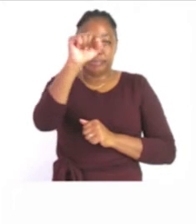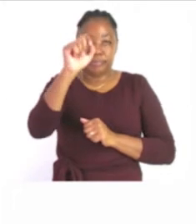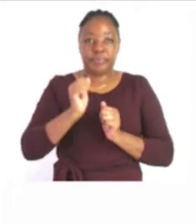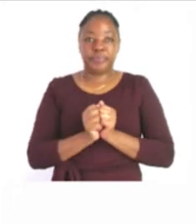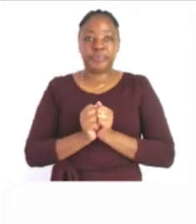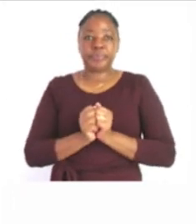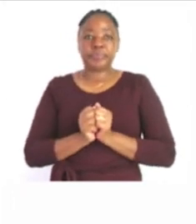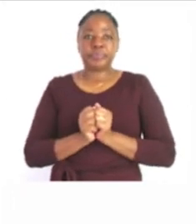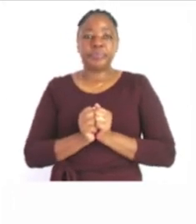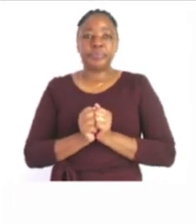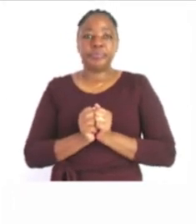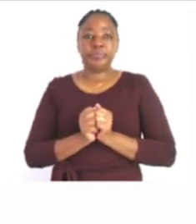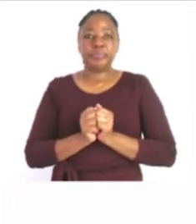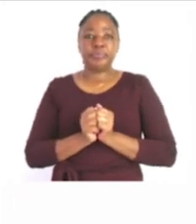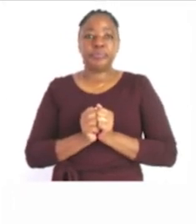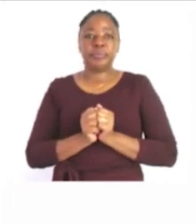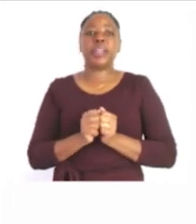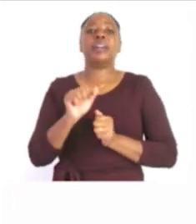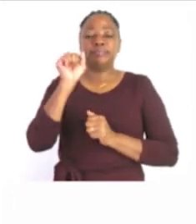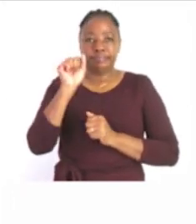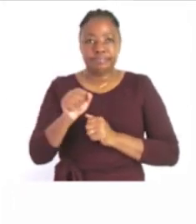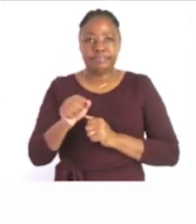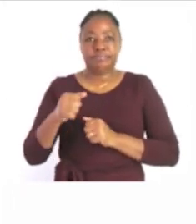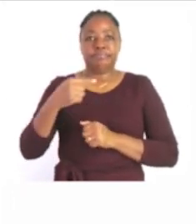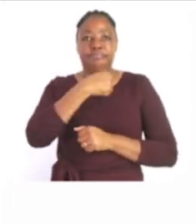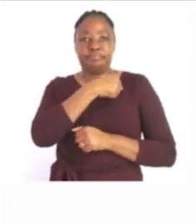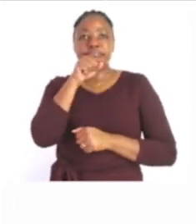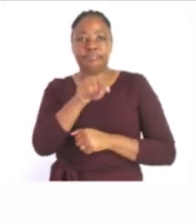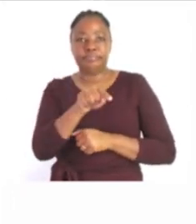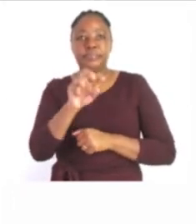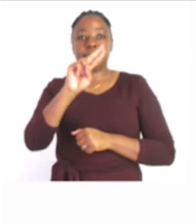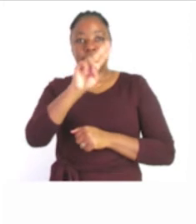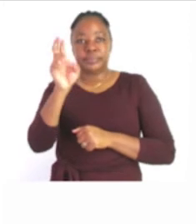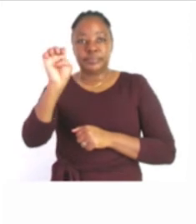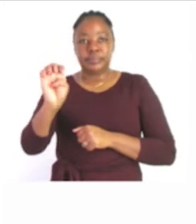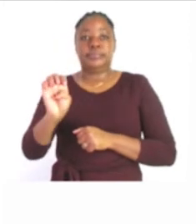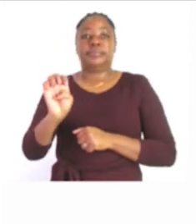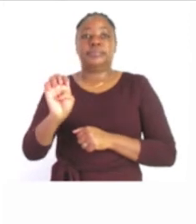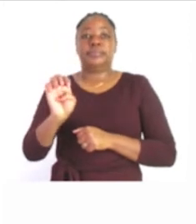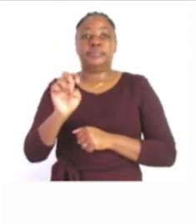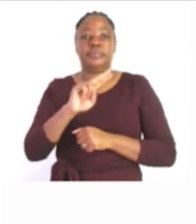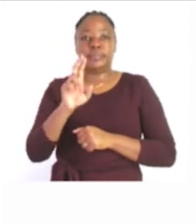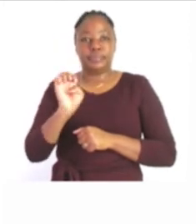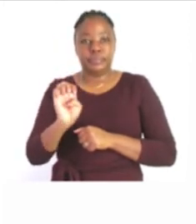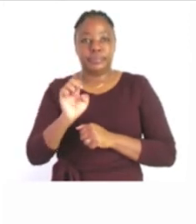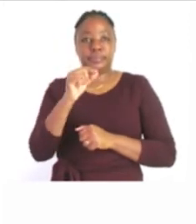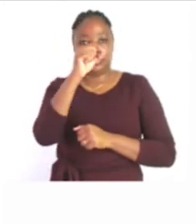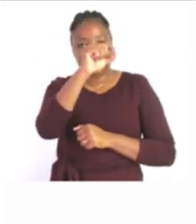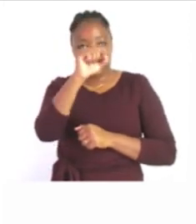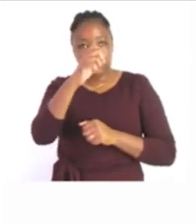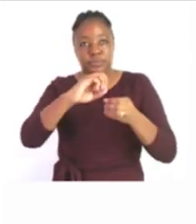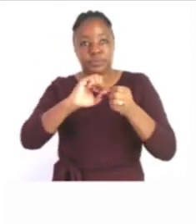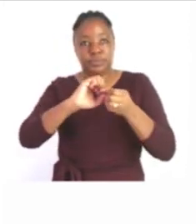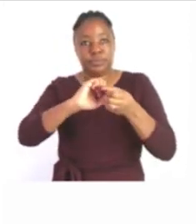choose the word he to replace James. I would like you to please write